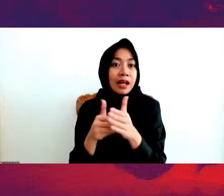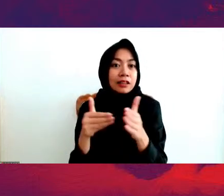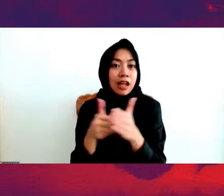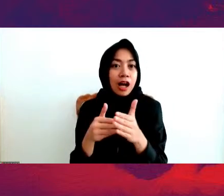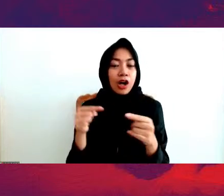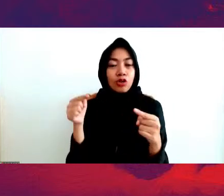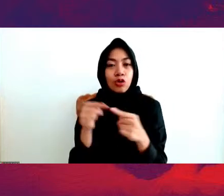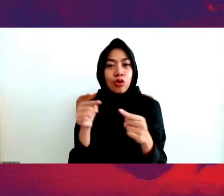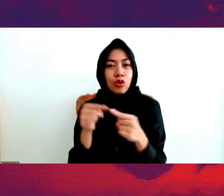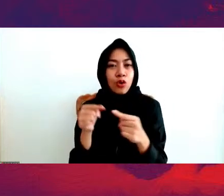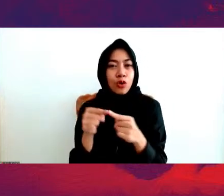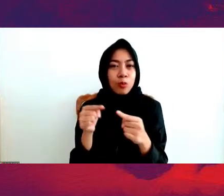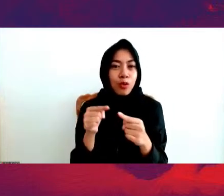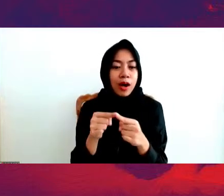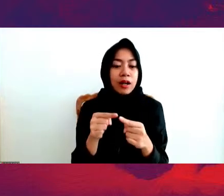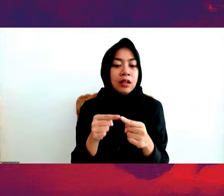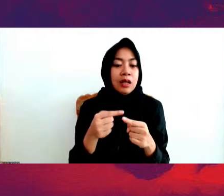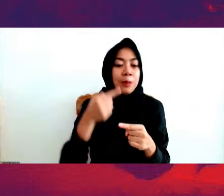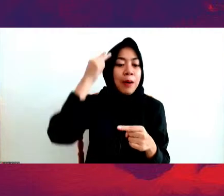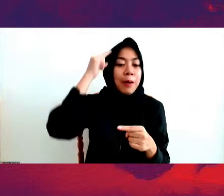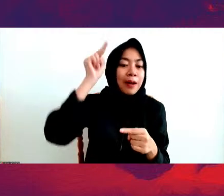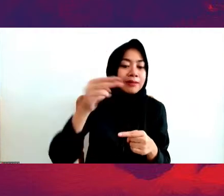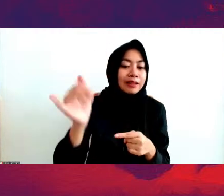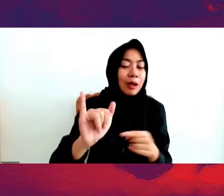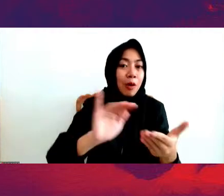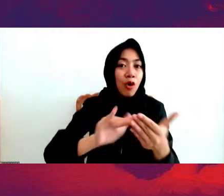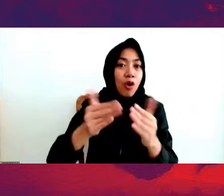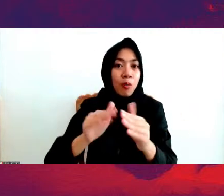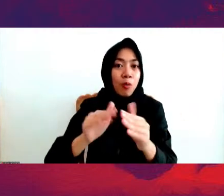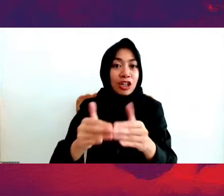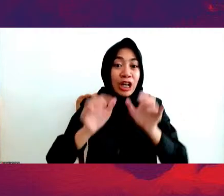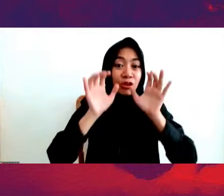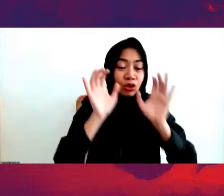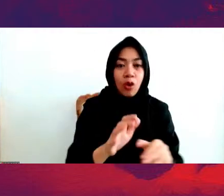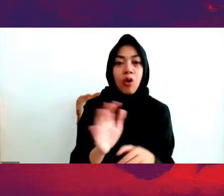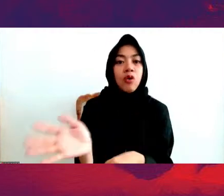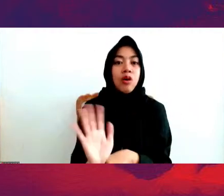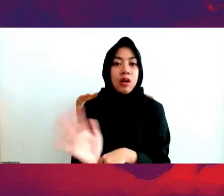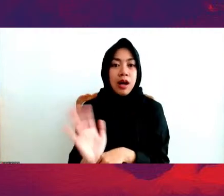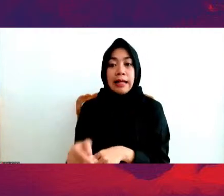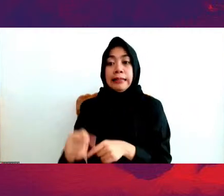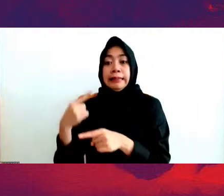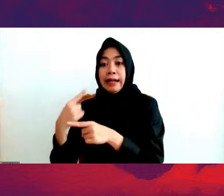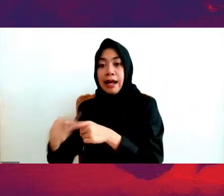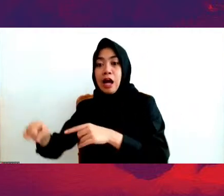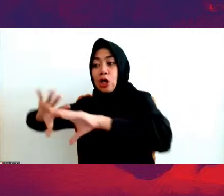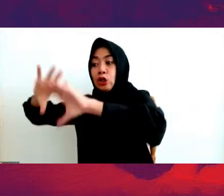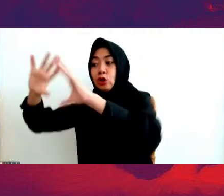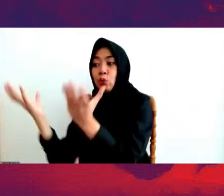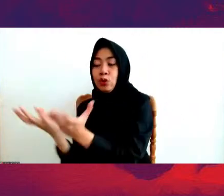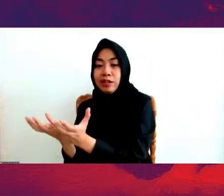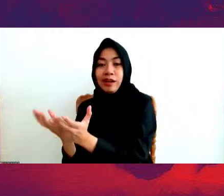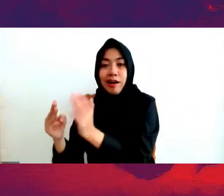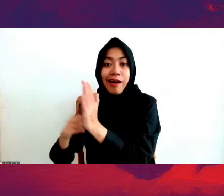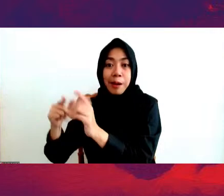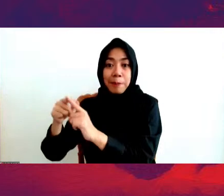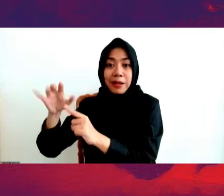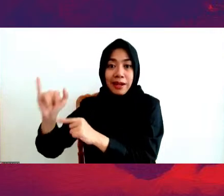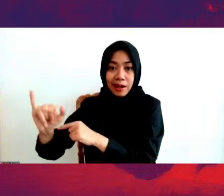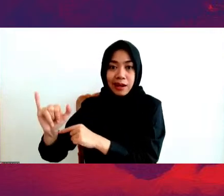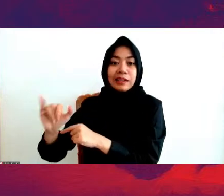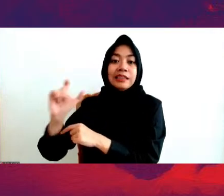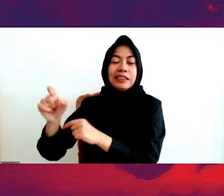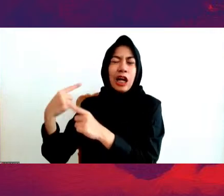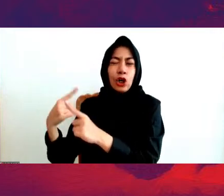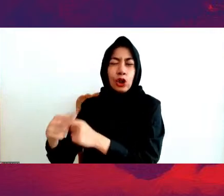terms of involvement from governments up to communities. But I'm using the global MPI as an example because to